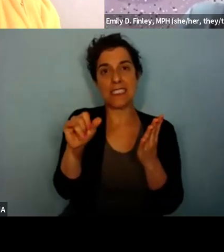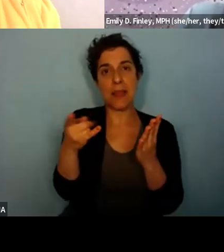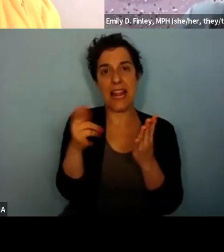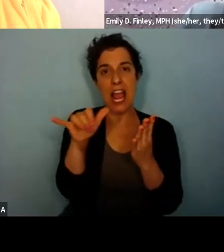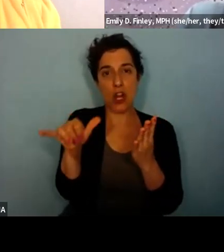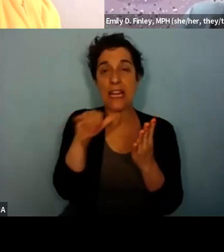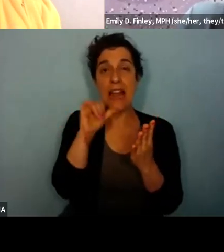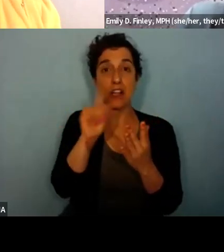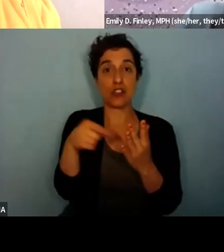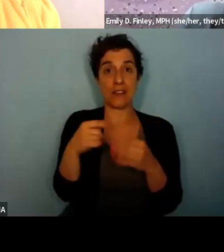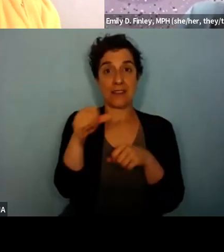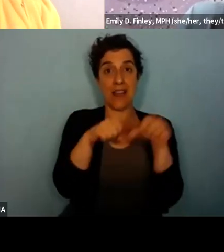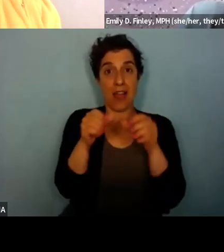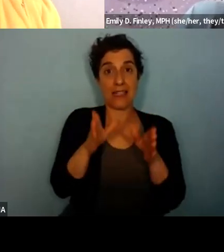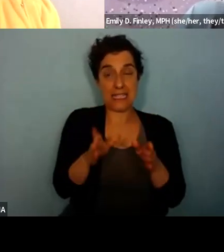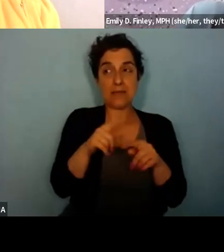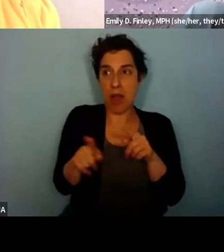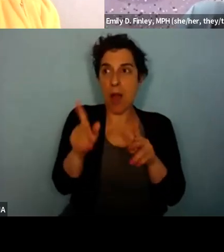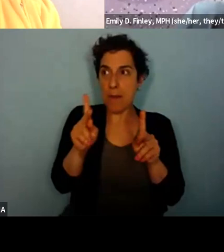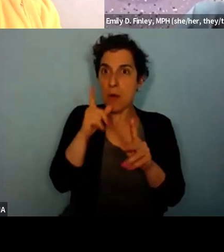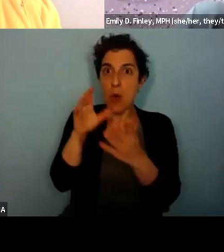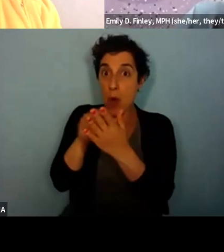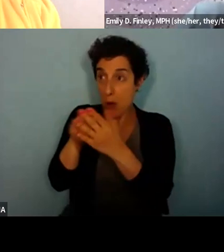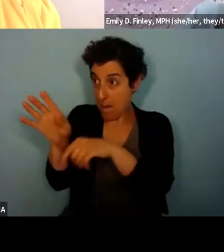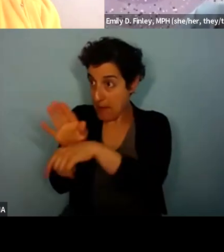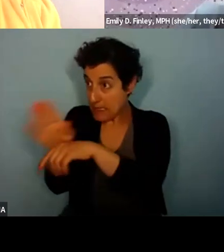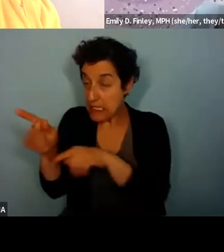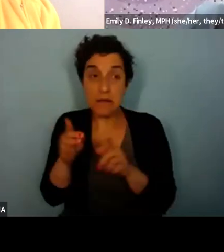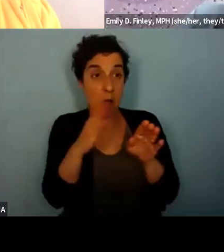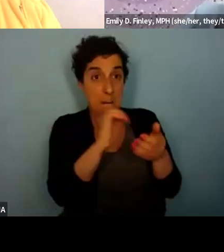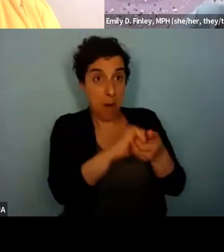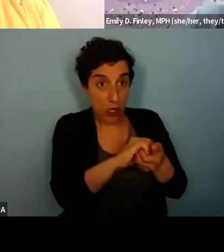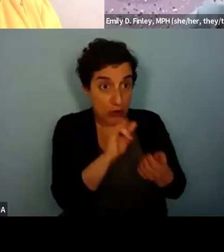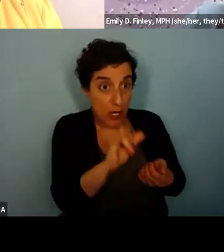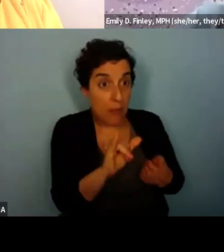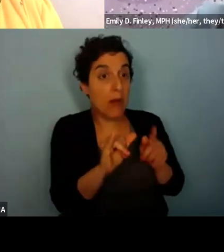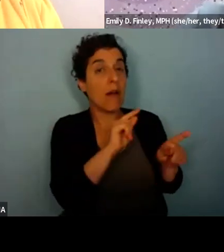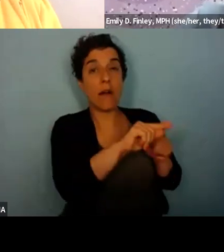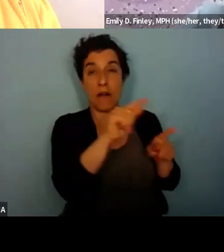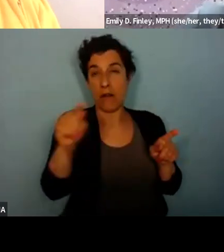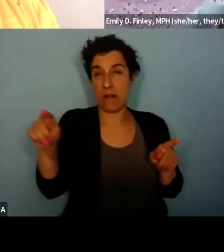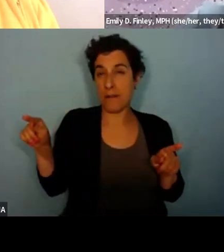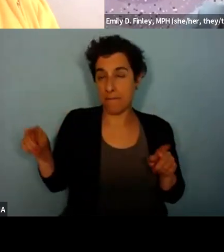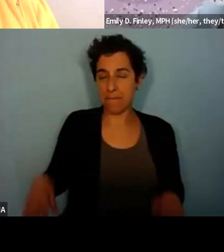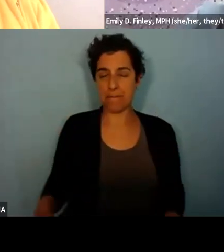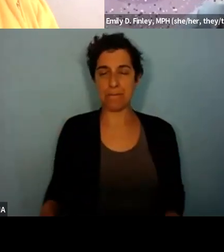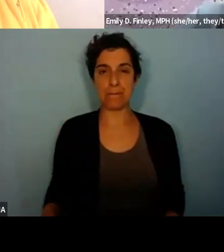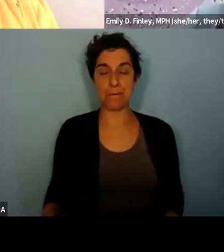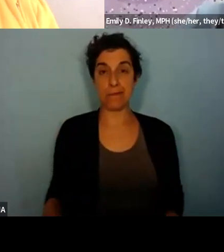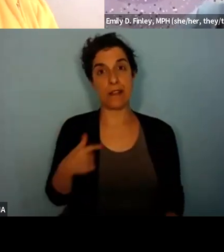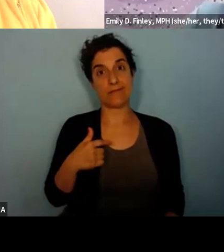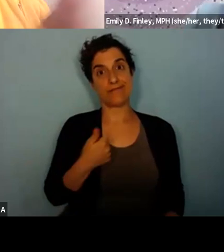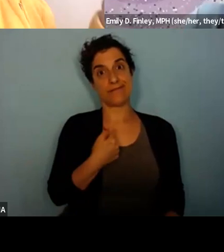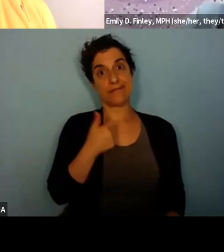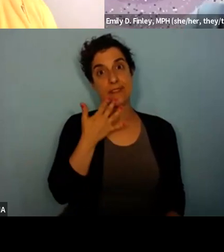also need to learn from people who have experience in business, in partnerships. So I was very lucky